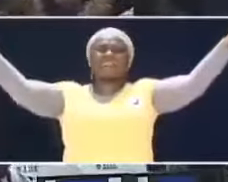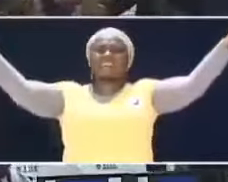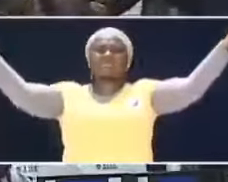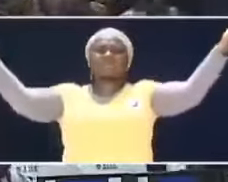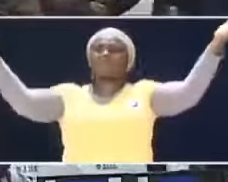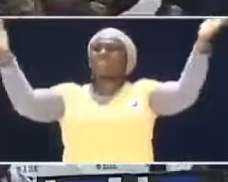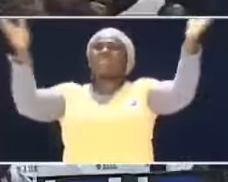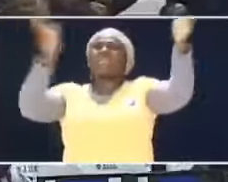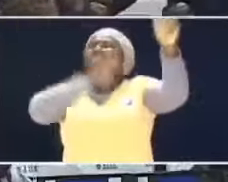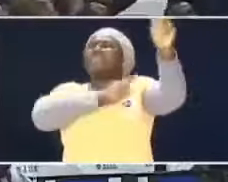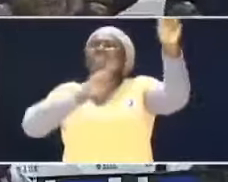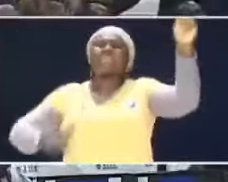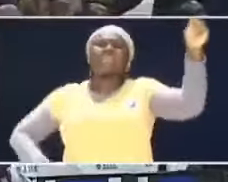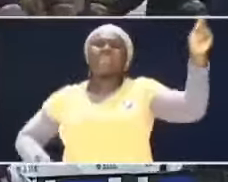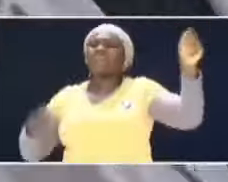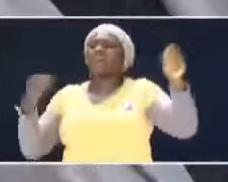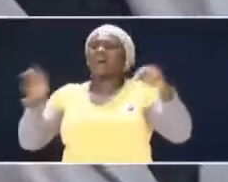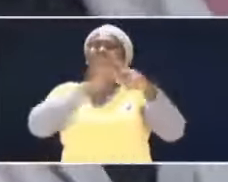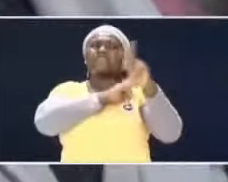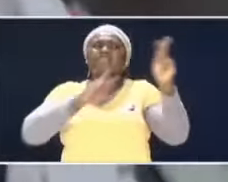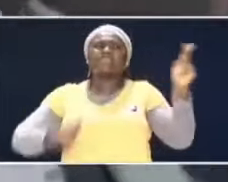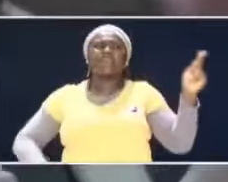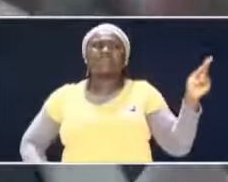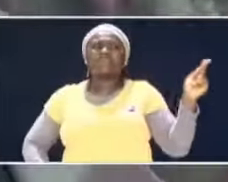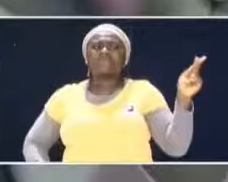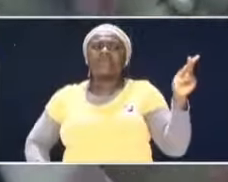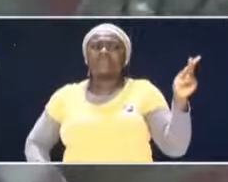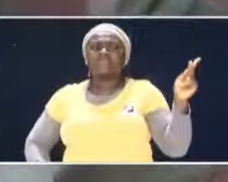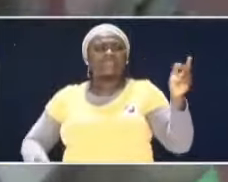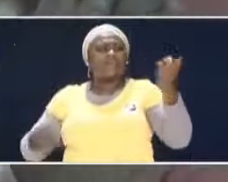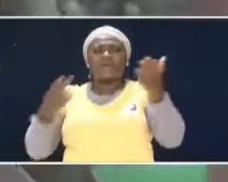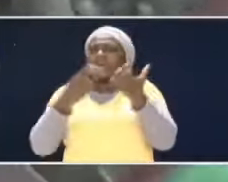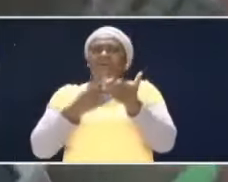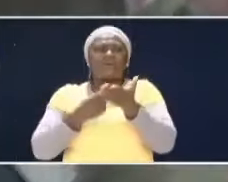arise, King of Kings,